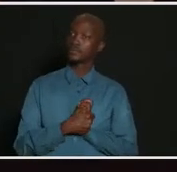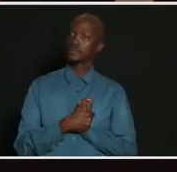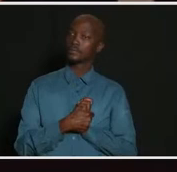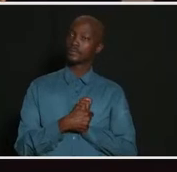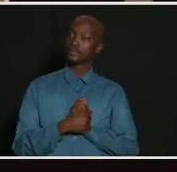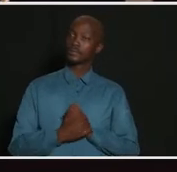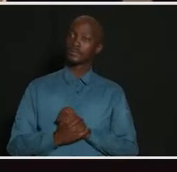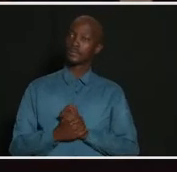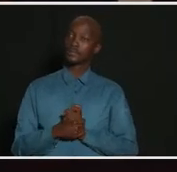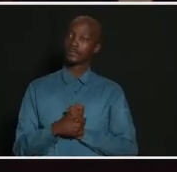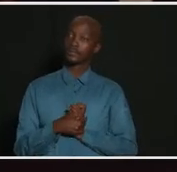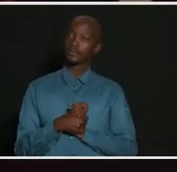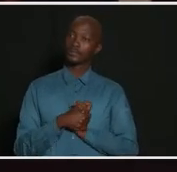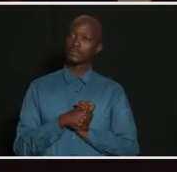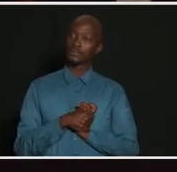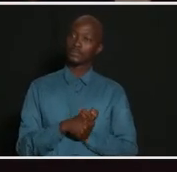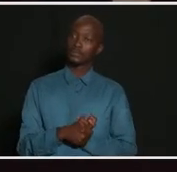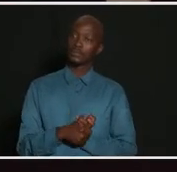uh